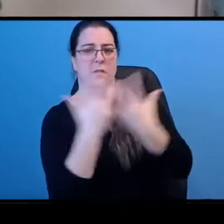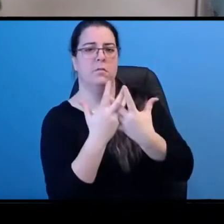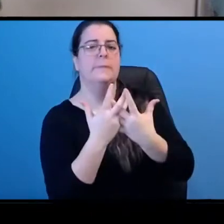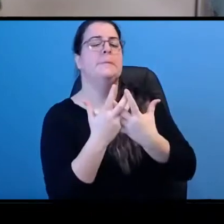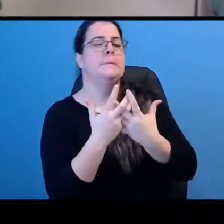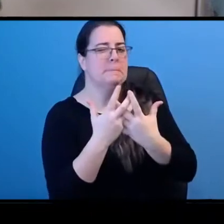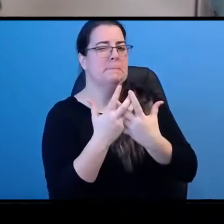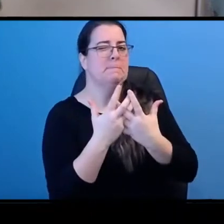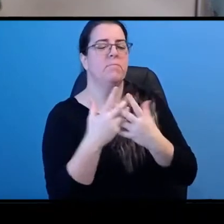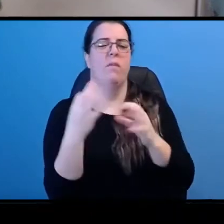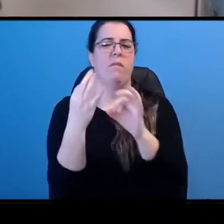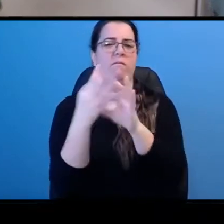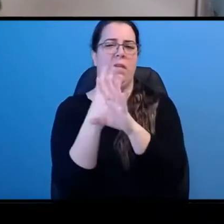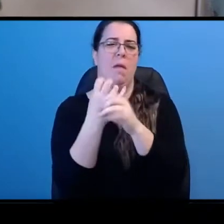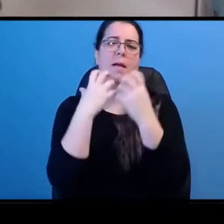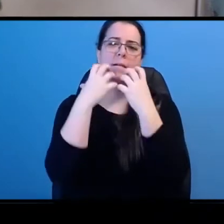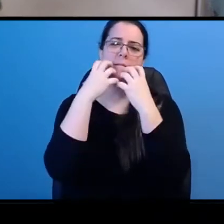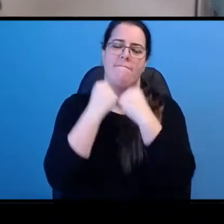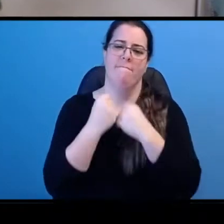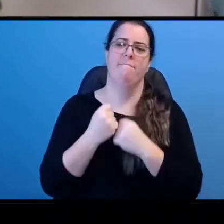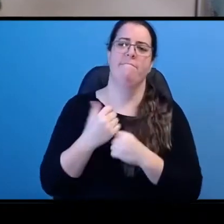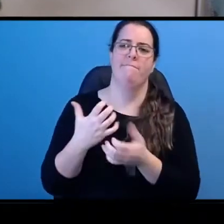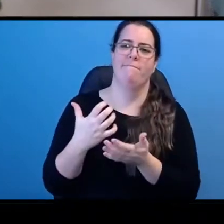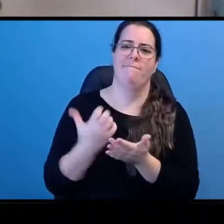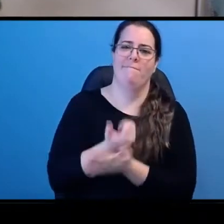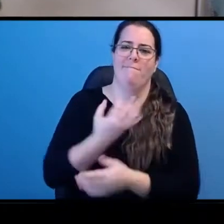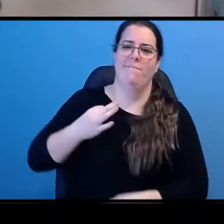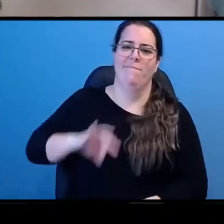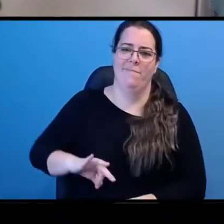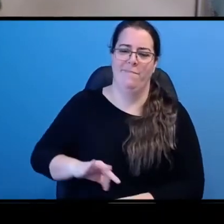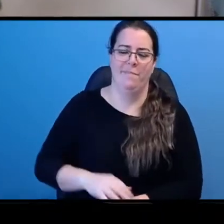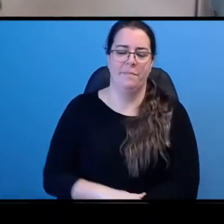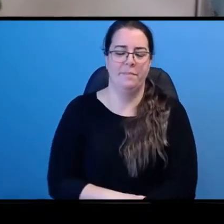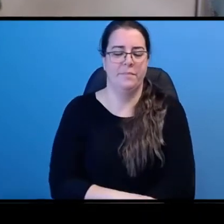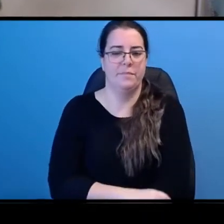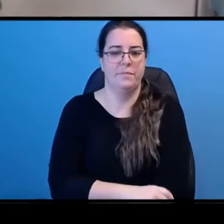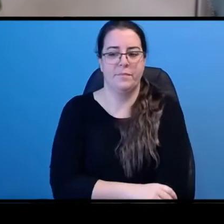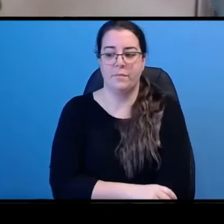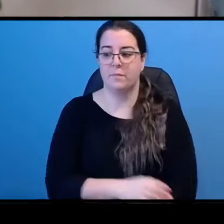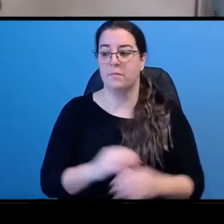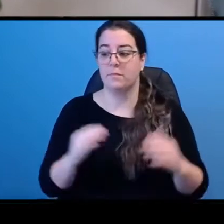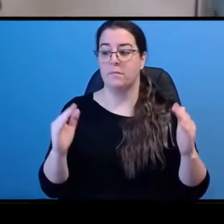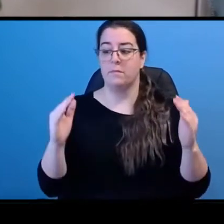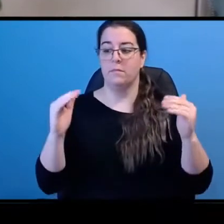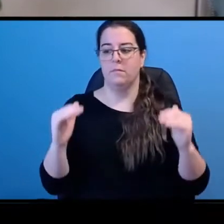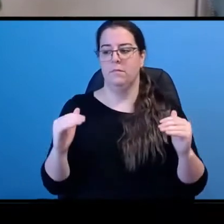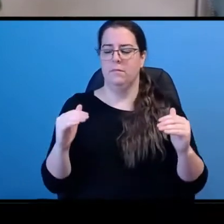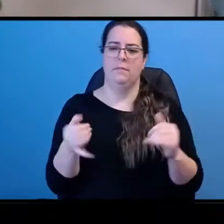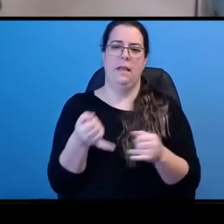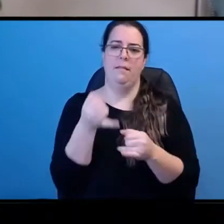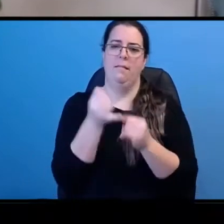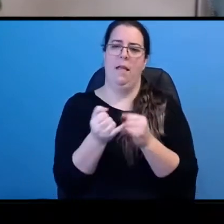can be very helpful. And this is a very important last bit of advice when it comes to feedback.